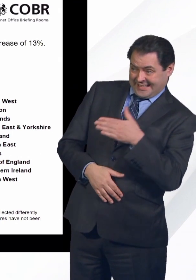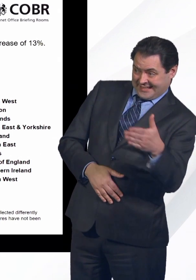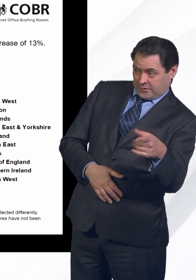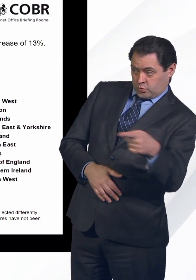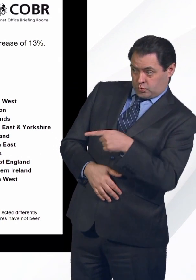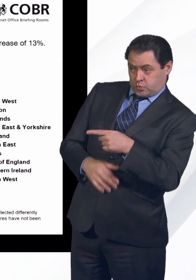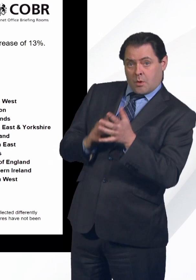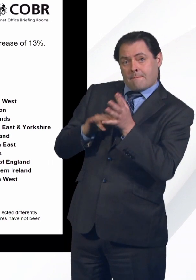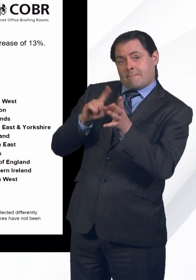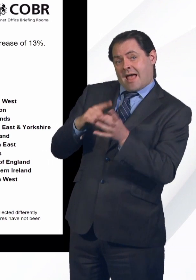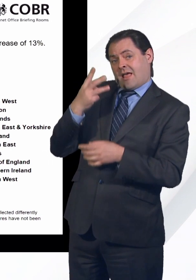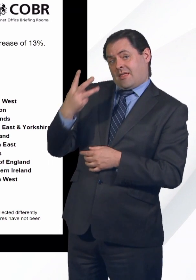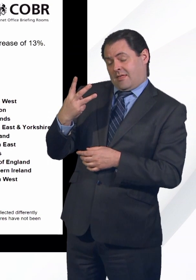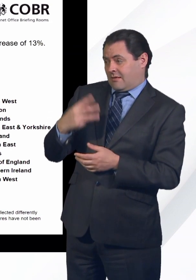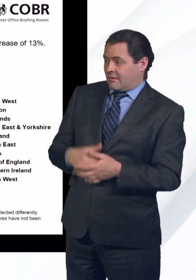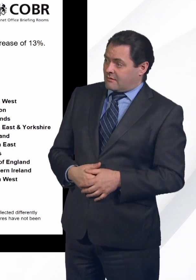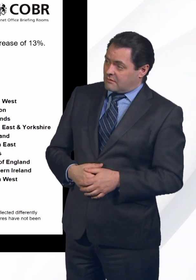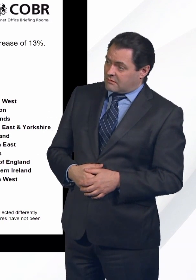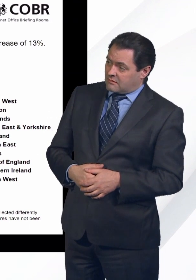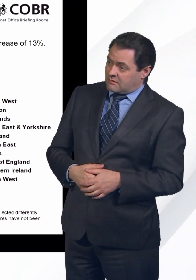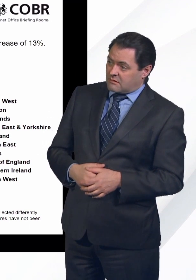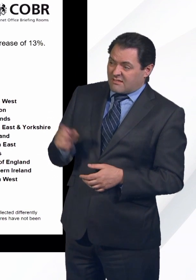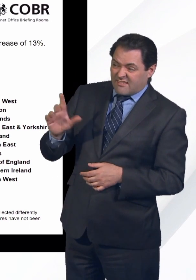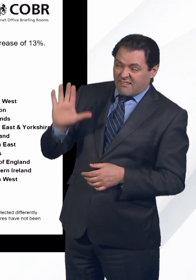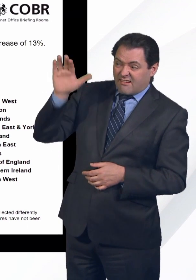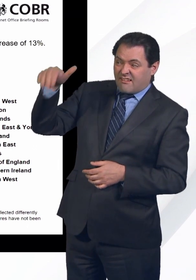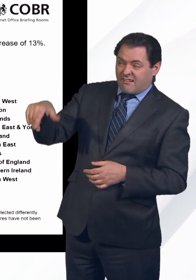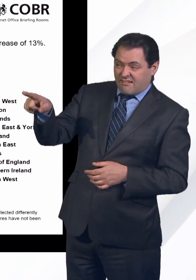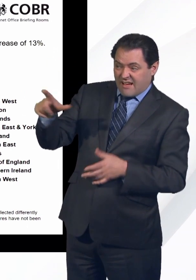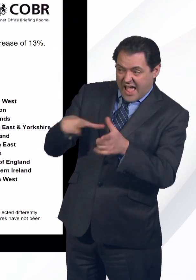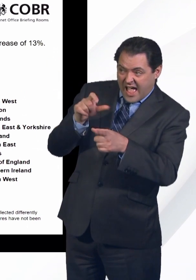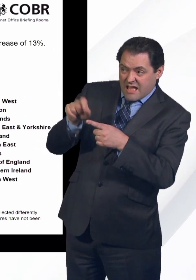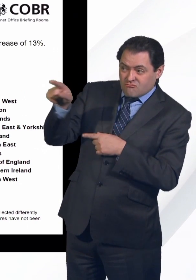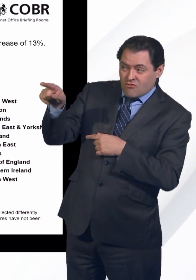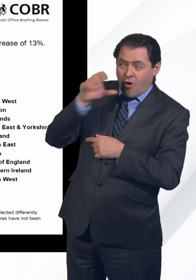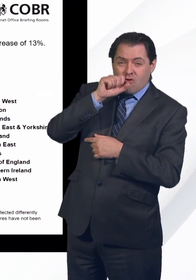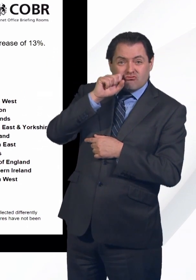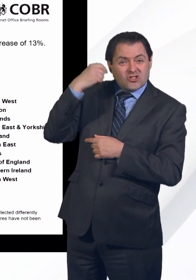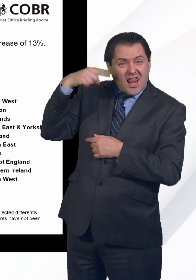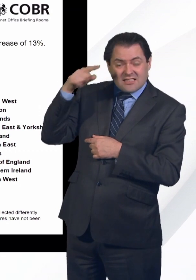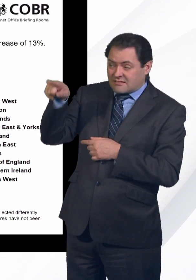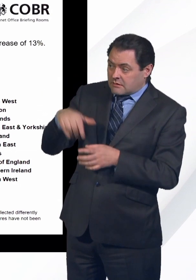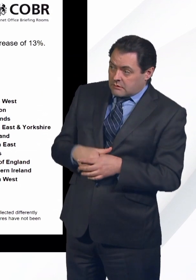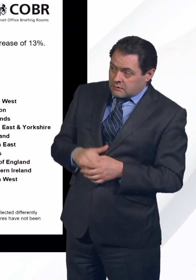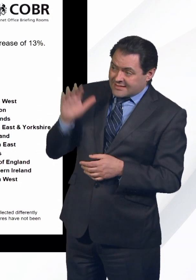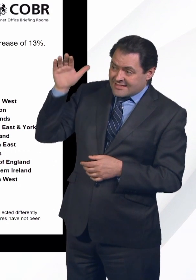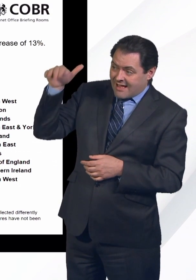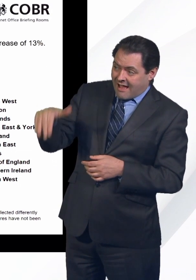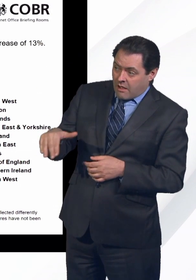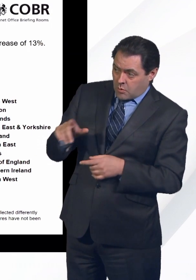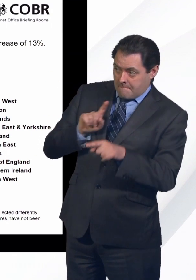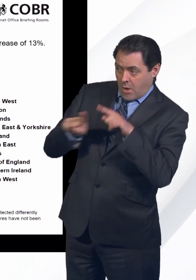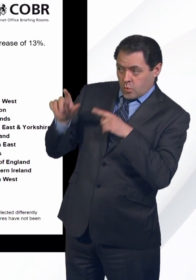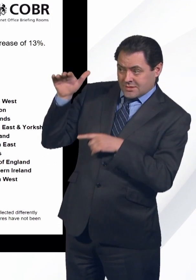May. And after peaks in the middle of April, you can see that in almost all areas